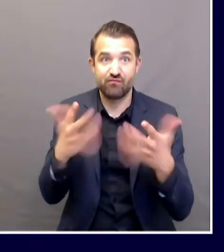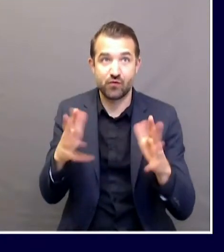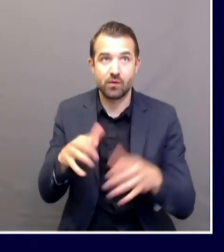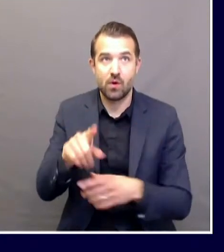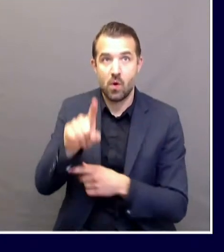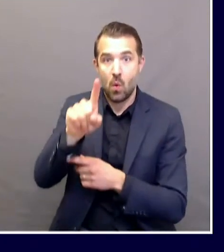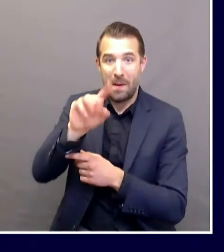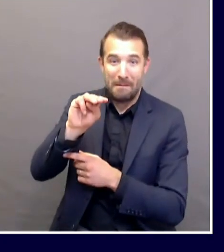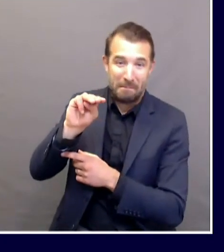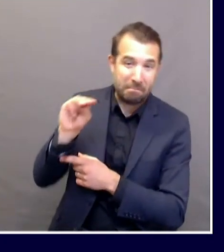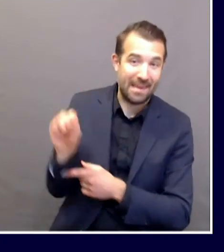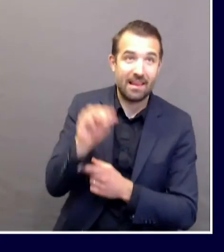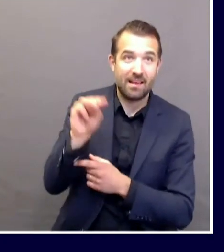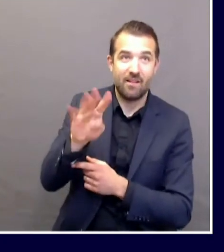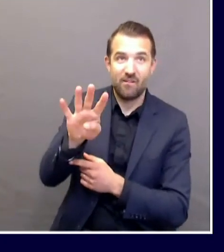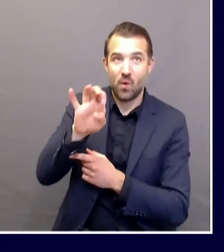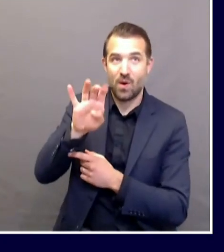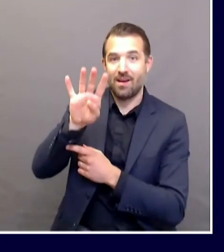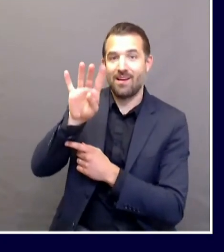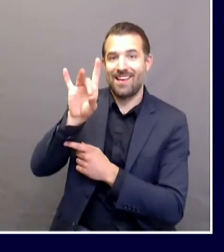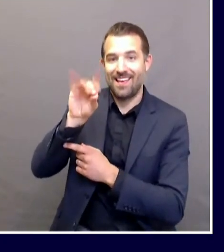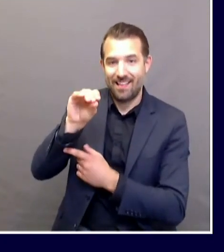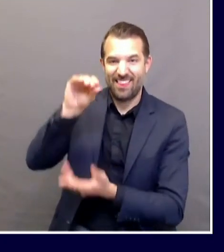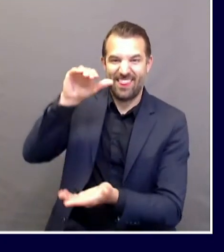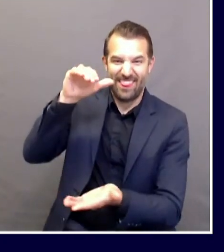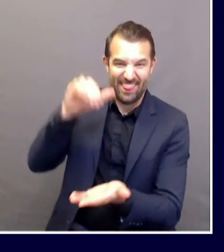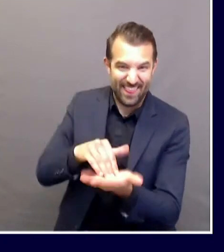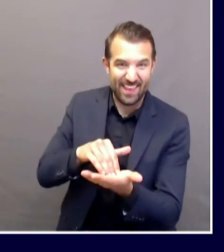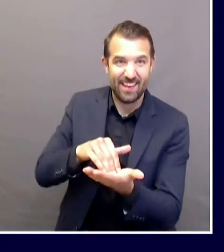1,040,866 doses of COVID-19 vaccine.